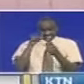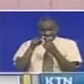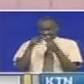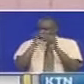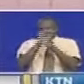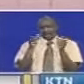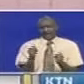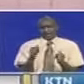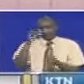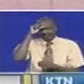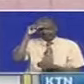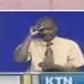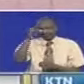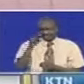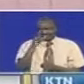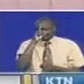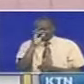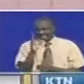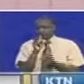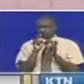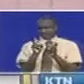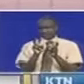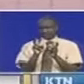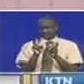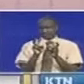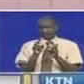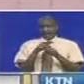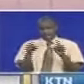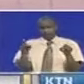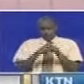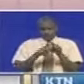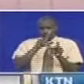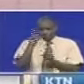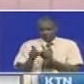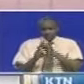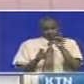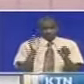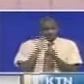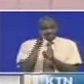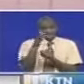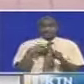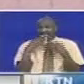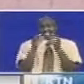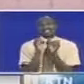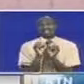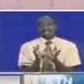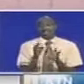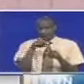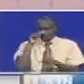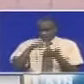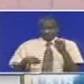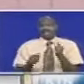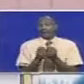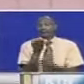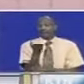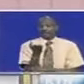the government remains tight-lipped on the same. Nevertheless, more questions than answers will now arise from this incident, most